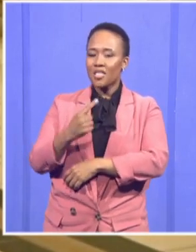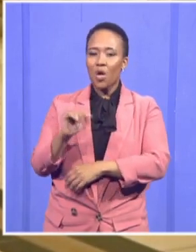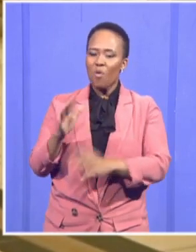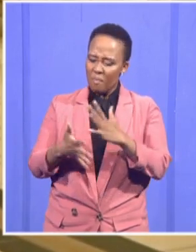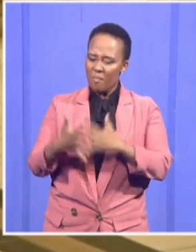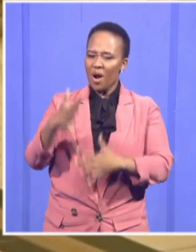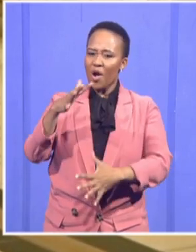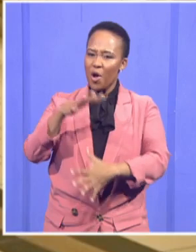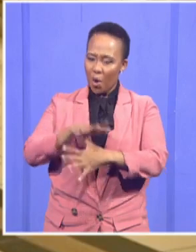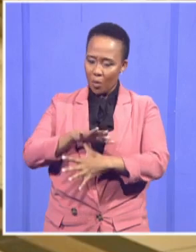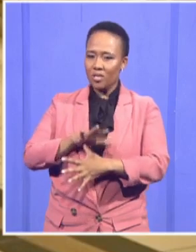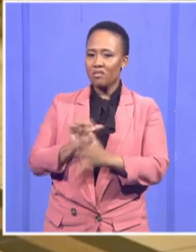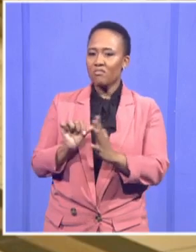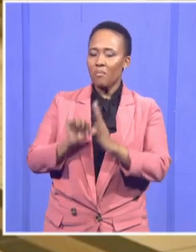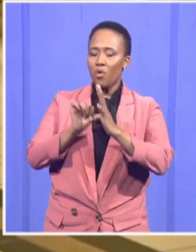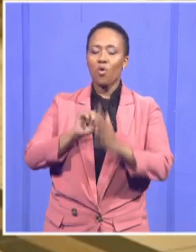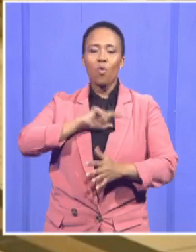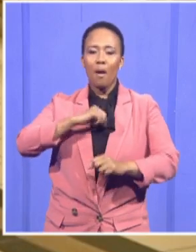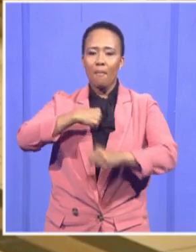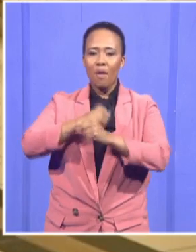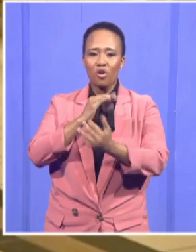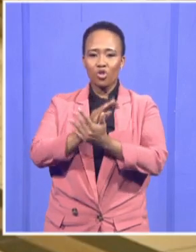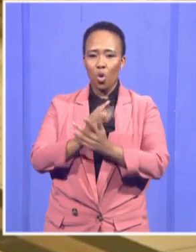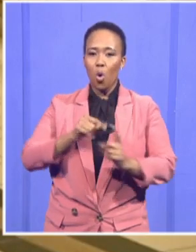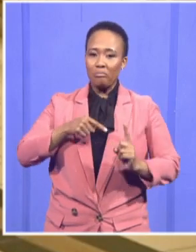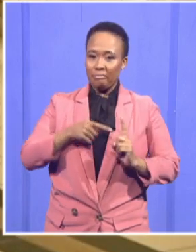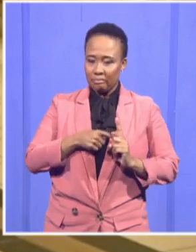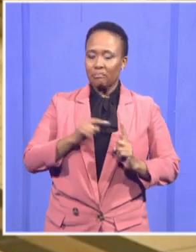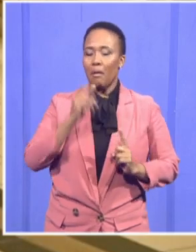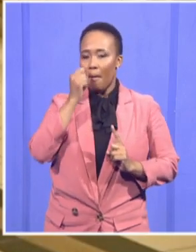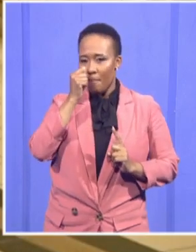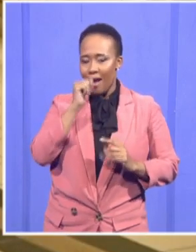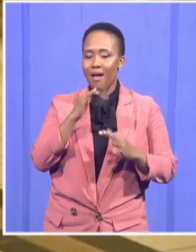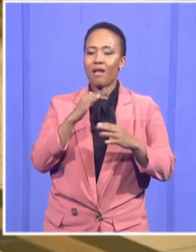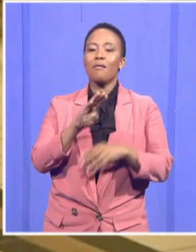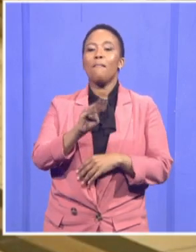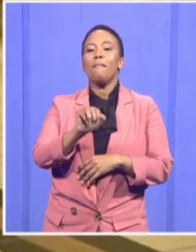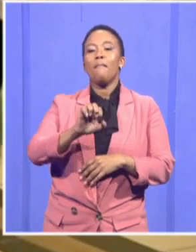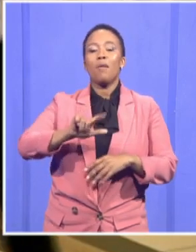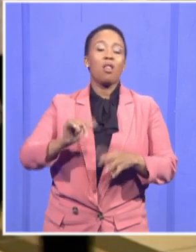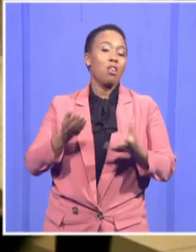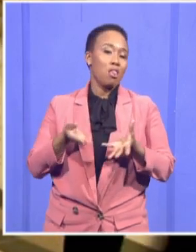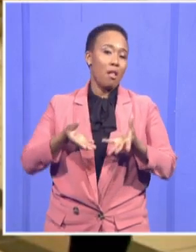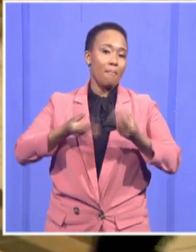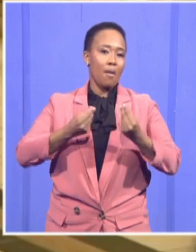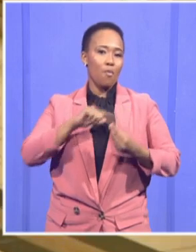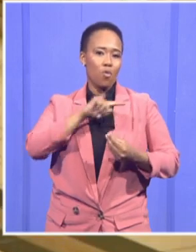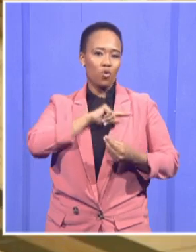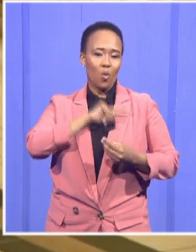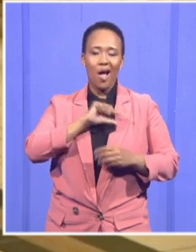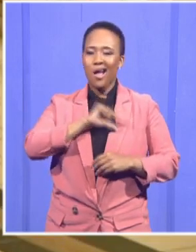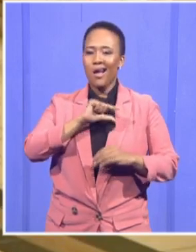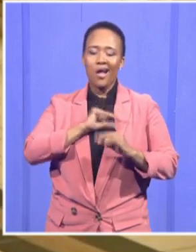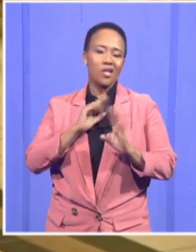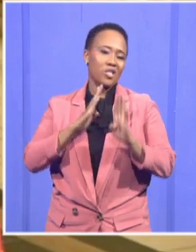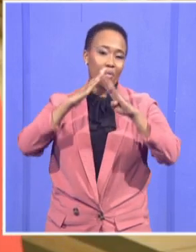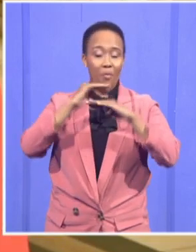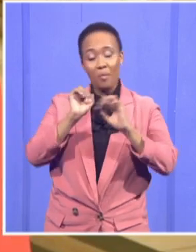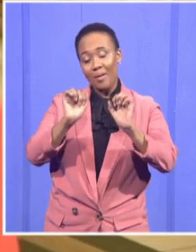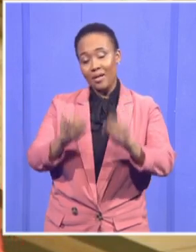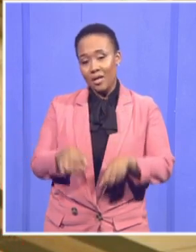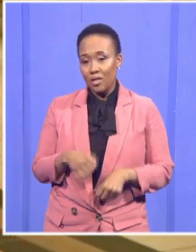does get bail, already stating that his client is innocent. But of course, we have to understand that he is facing